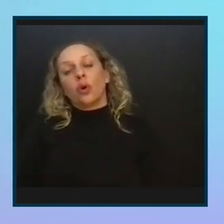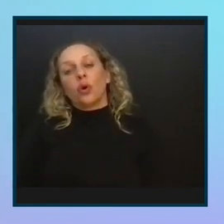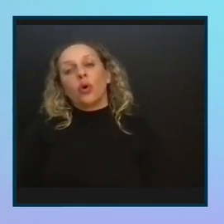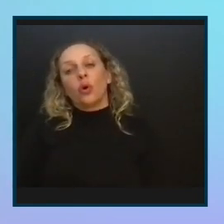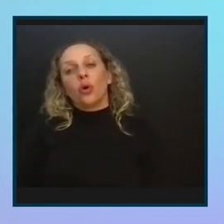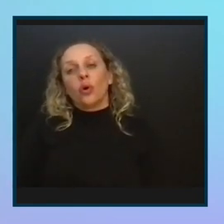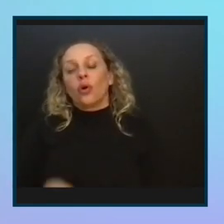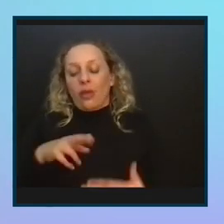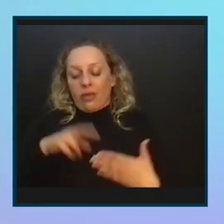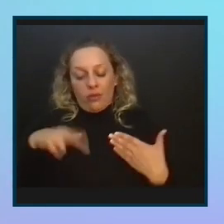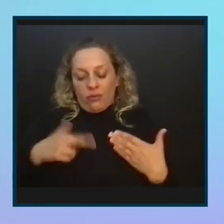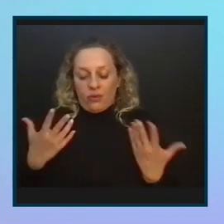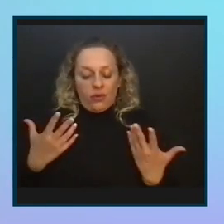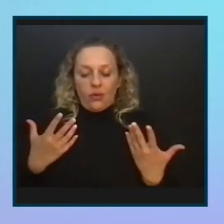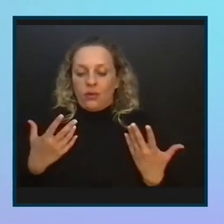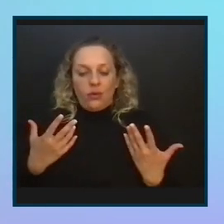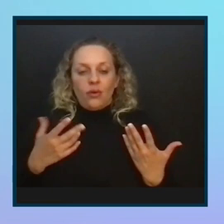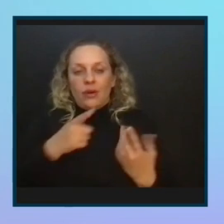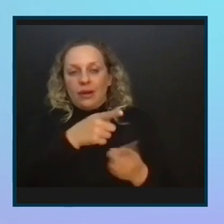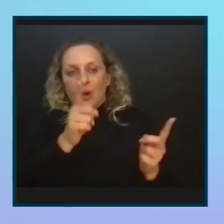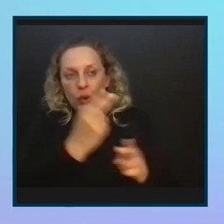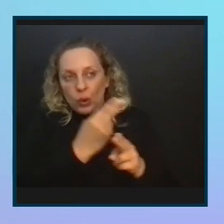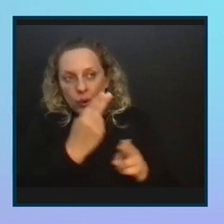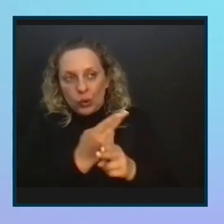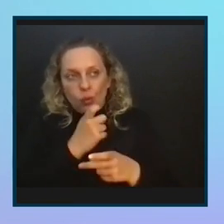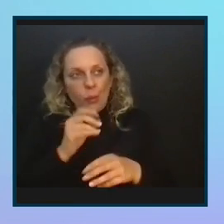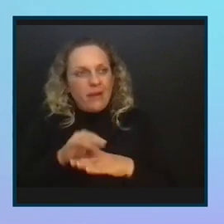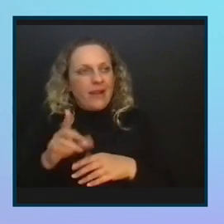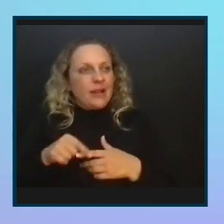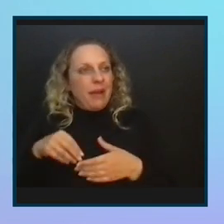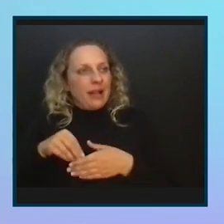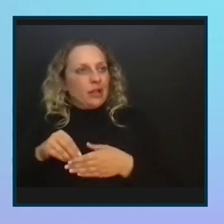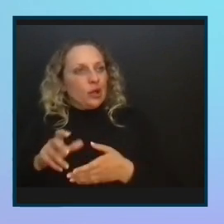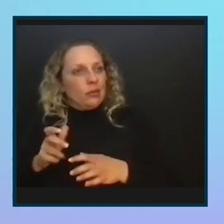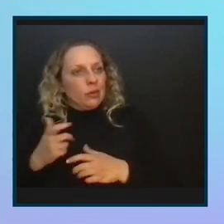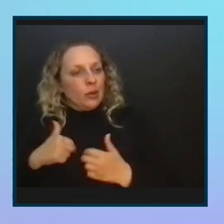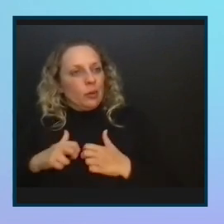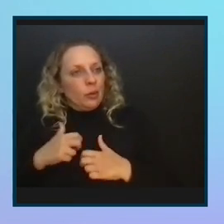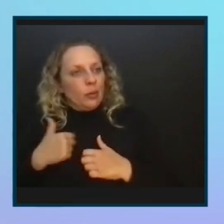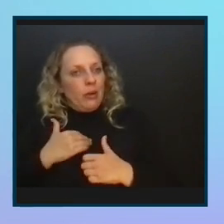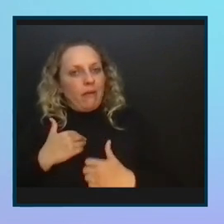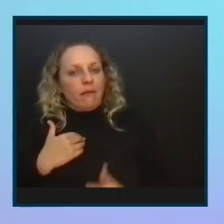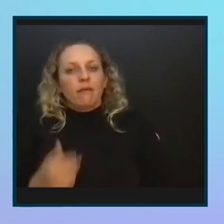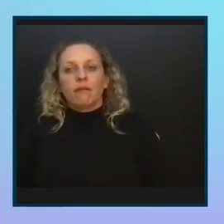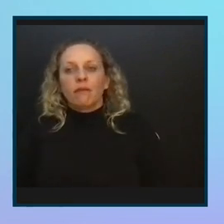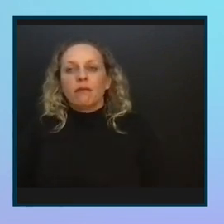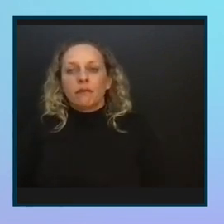you know, our users aren't going to be affected by any internal problems we have.